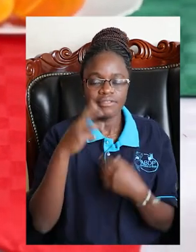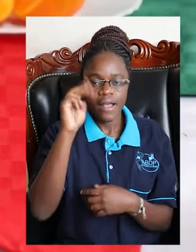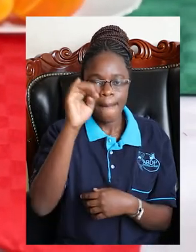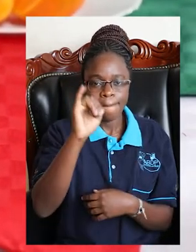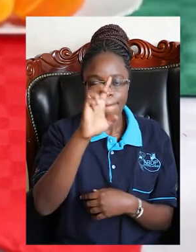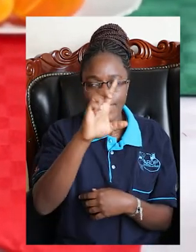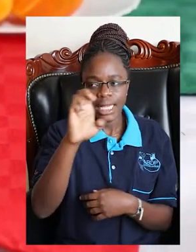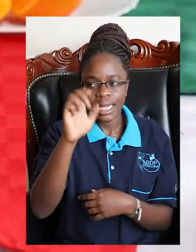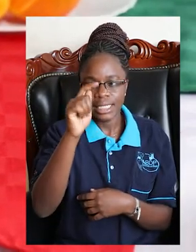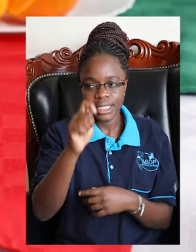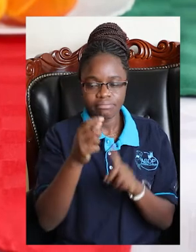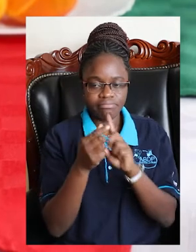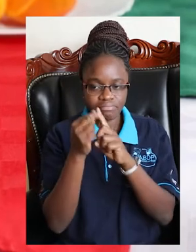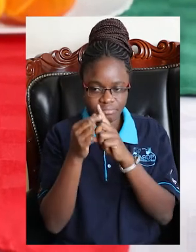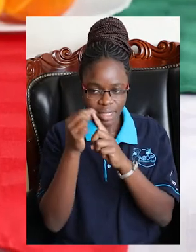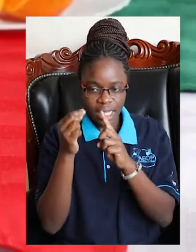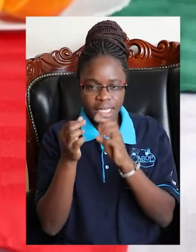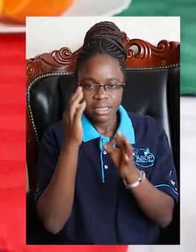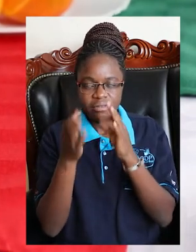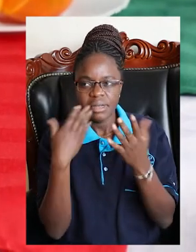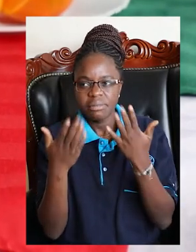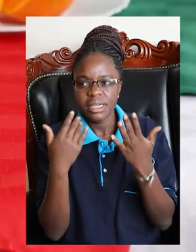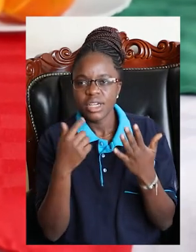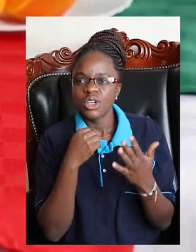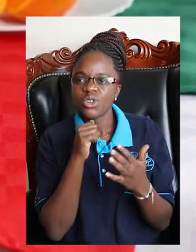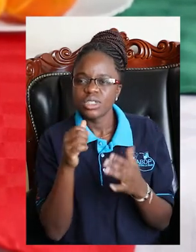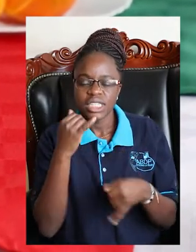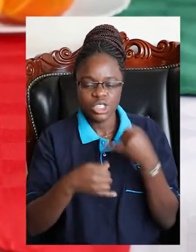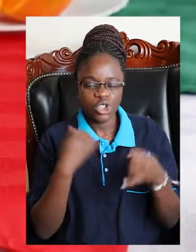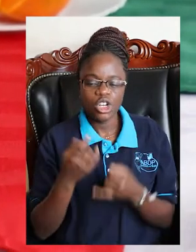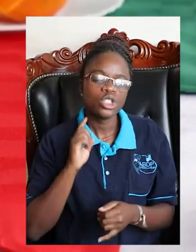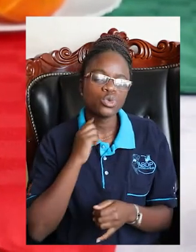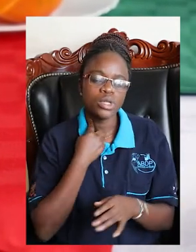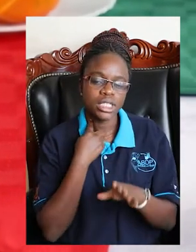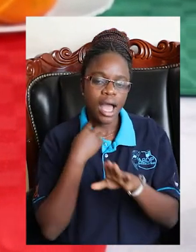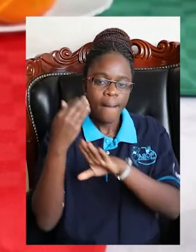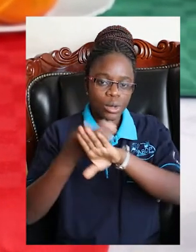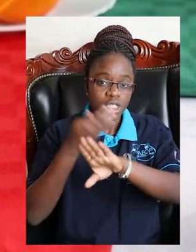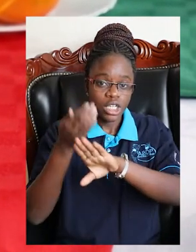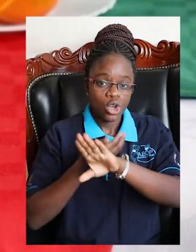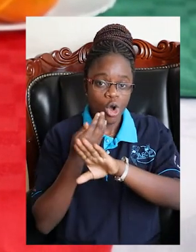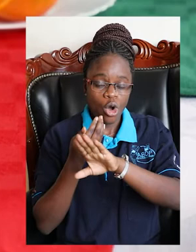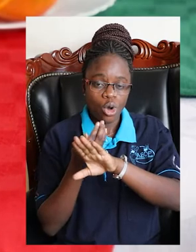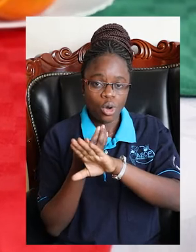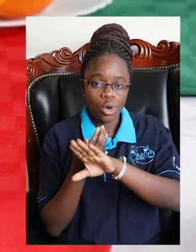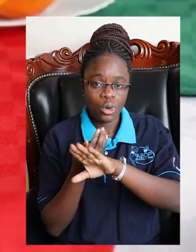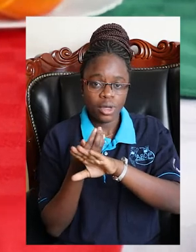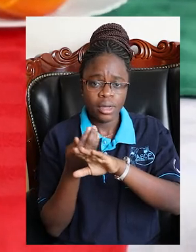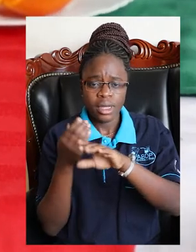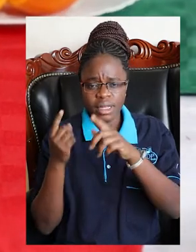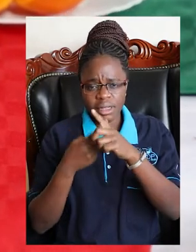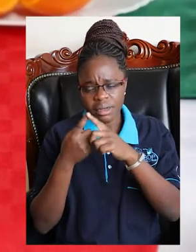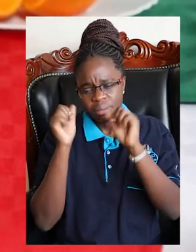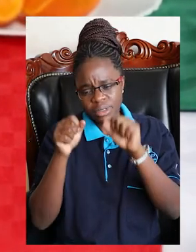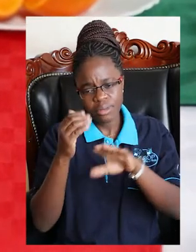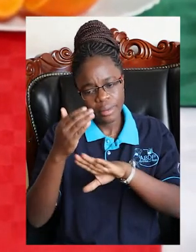So maybe you have sweet potatoes or your children don't like sweet potatoes, but you've cooked and a lot.